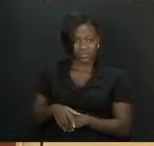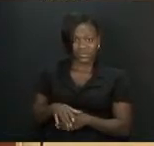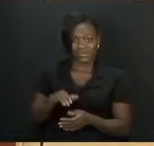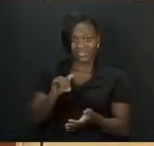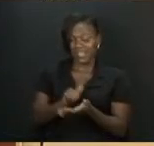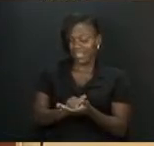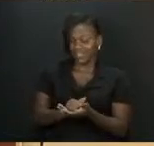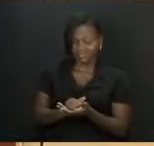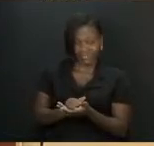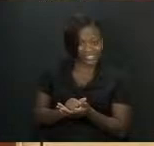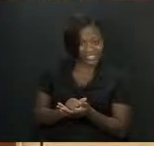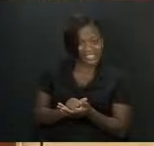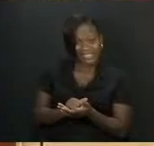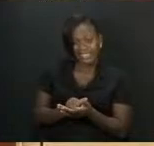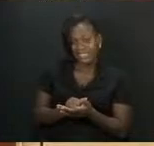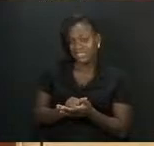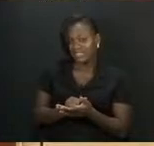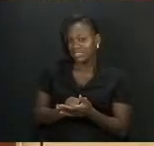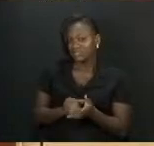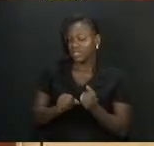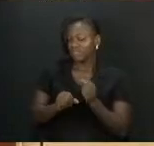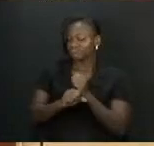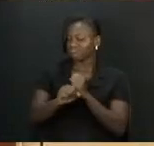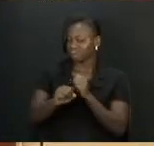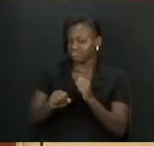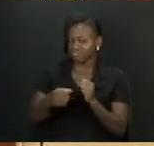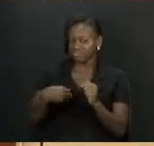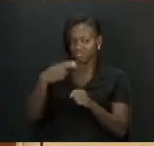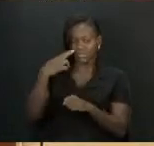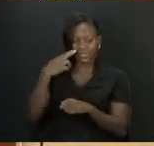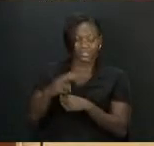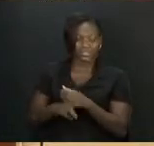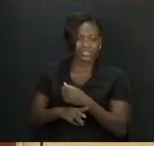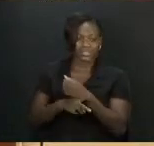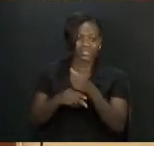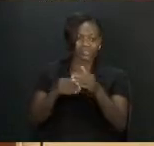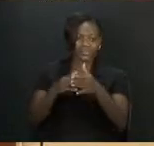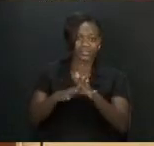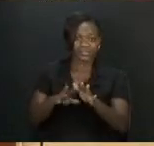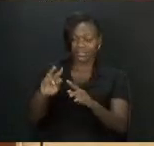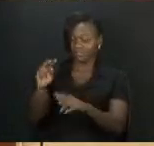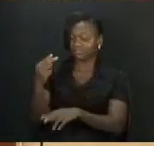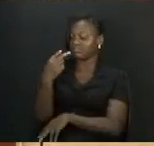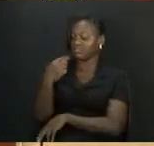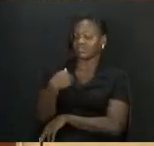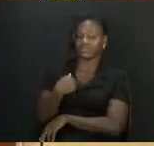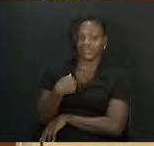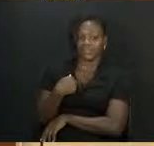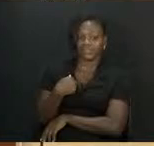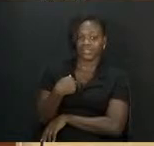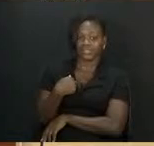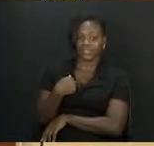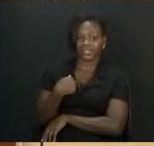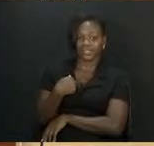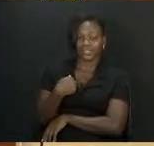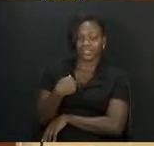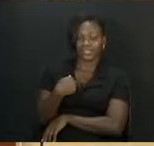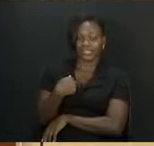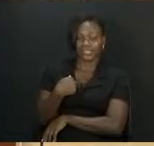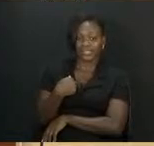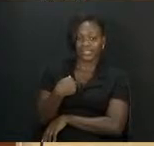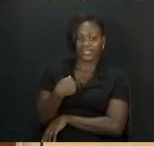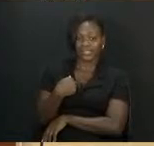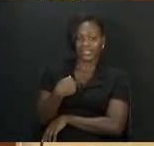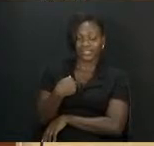unacceptable. I think I see deputy leaders looking at me with an assuring